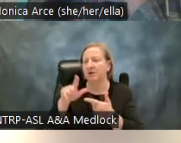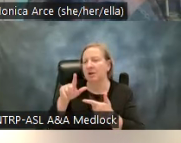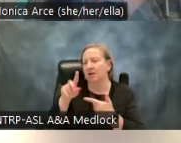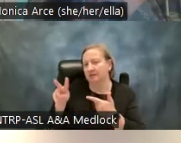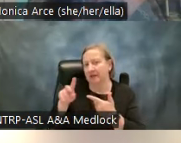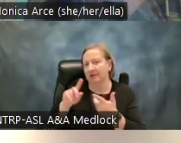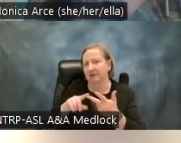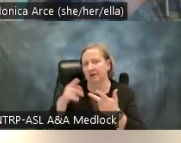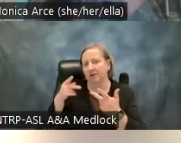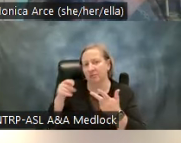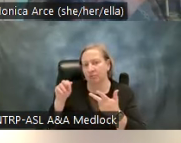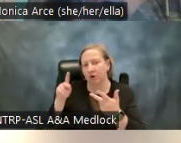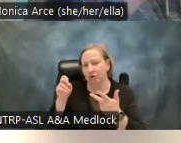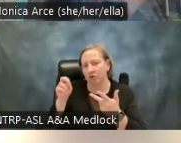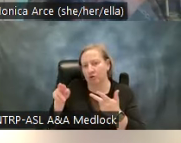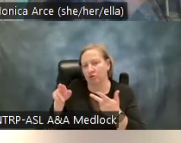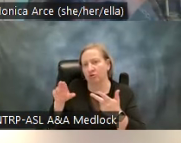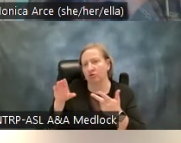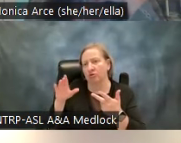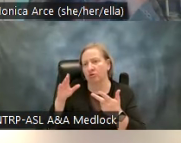and Parker, Colorado.